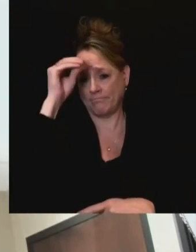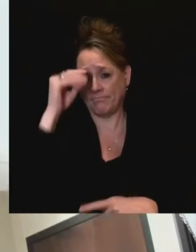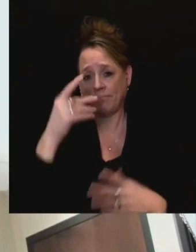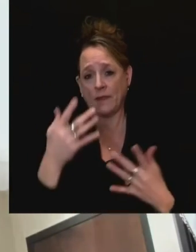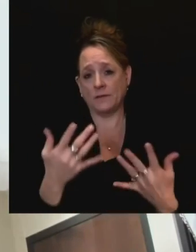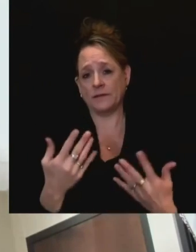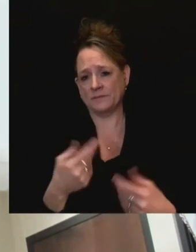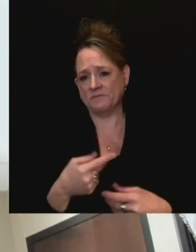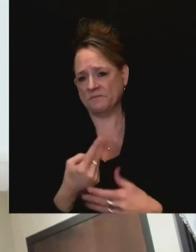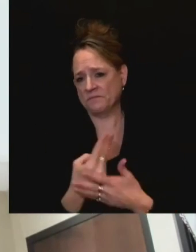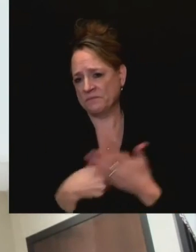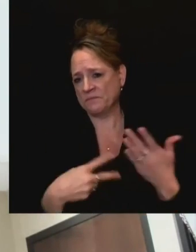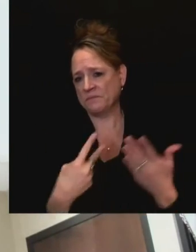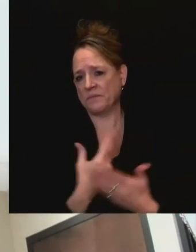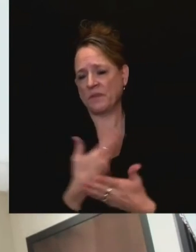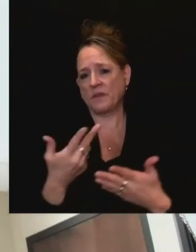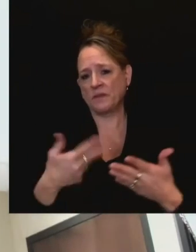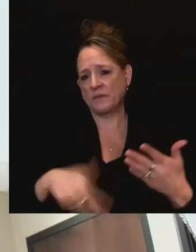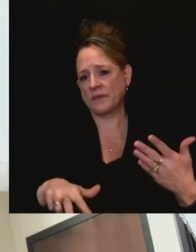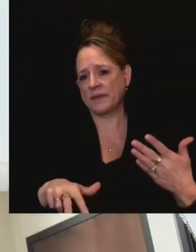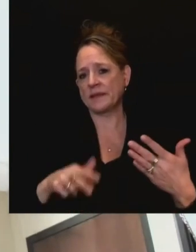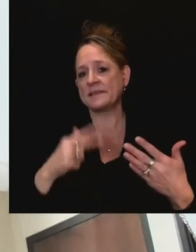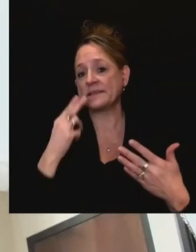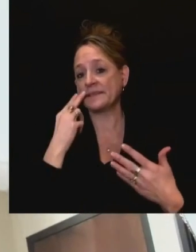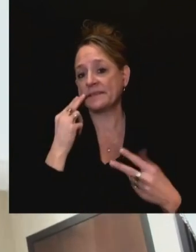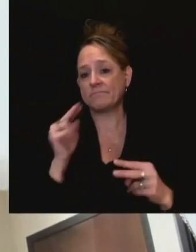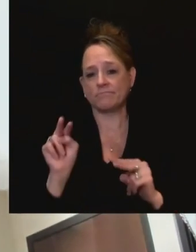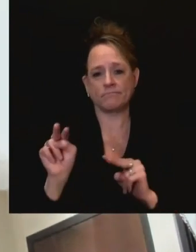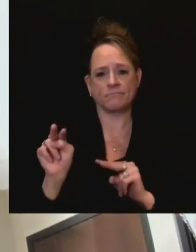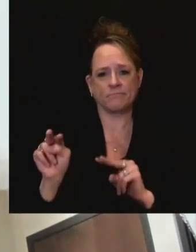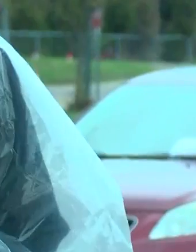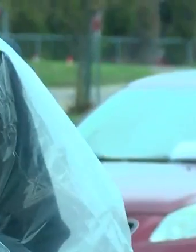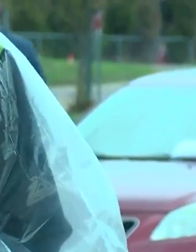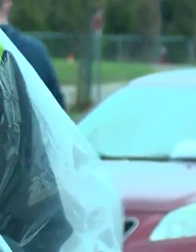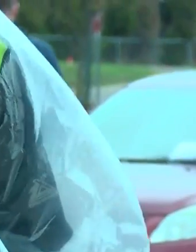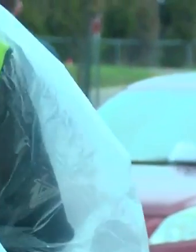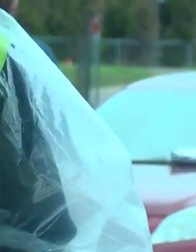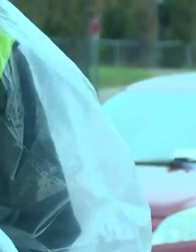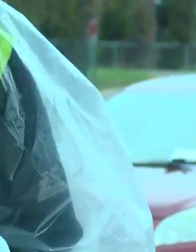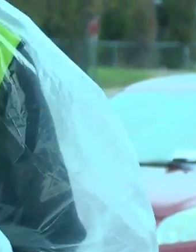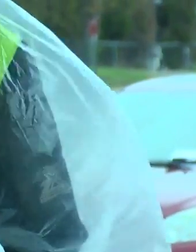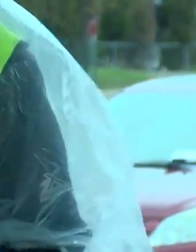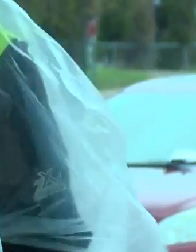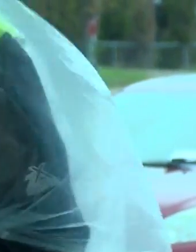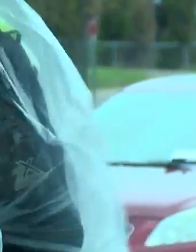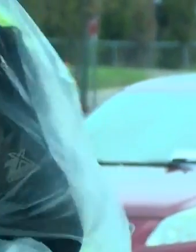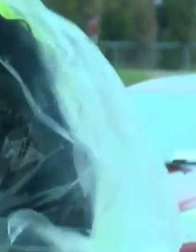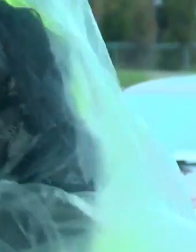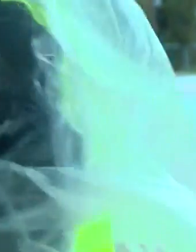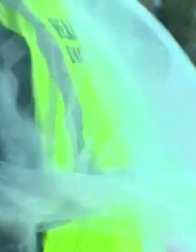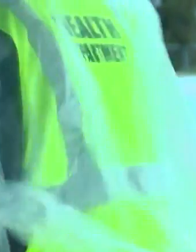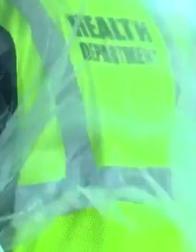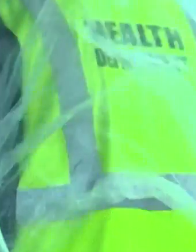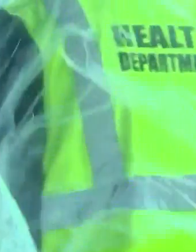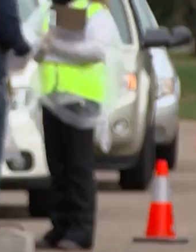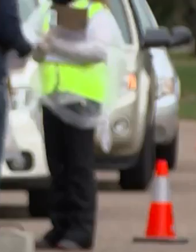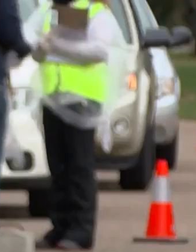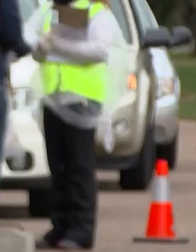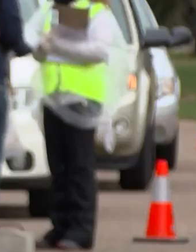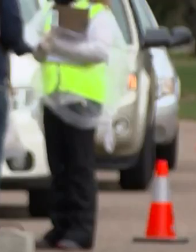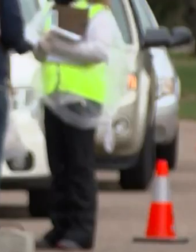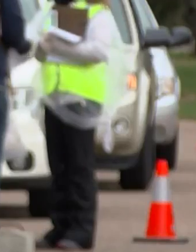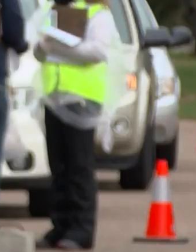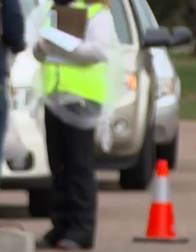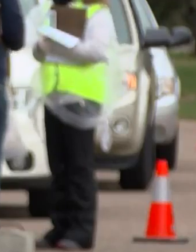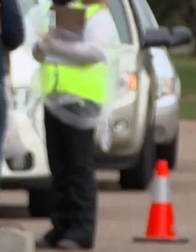levels of hospitalizations and deaths as the case numbers go down. Although cases are going down, all 72 counties